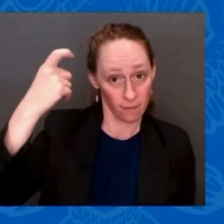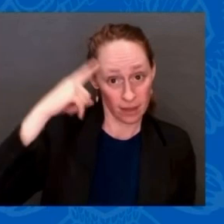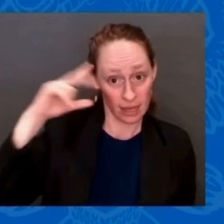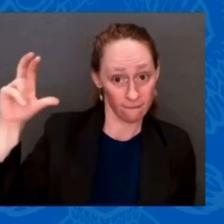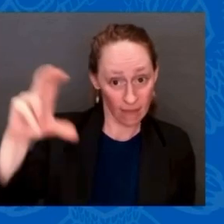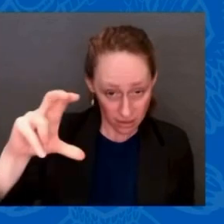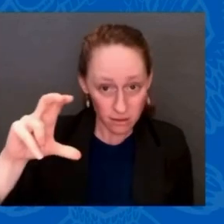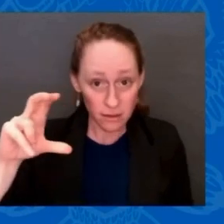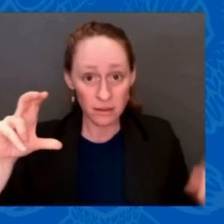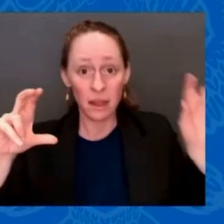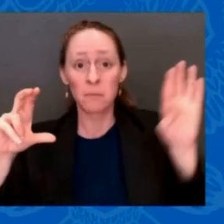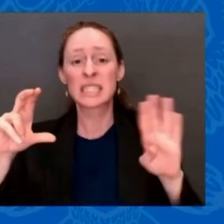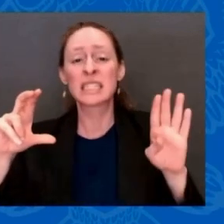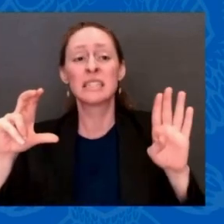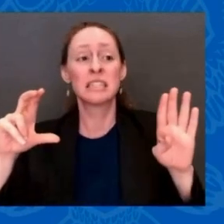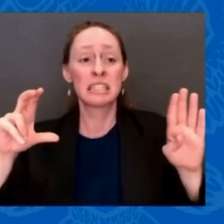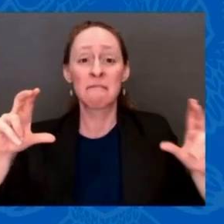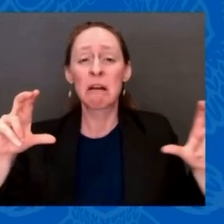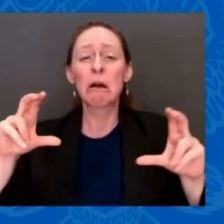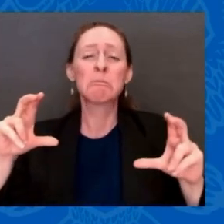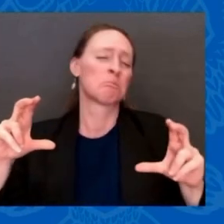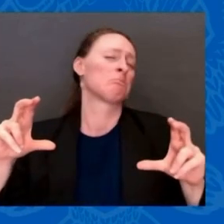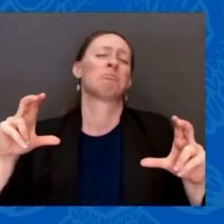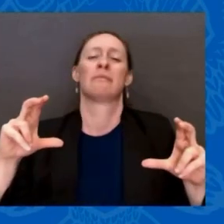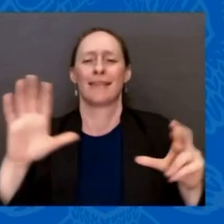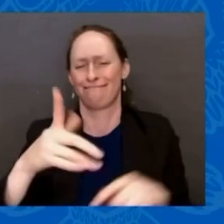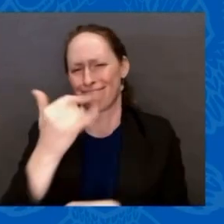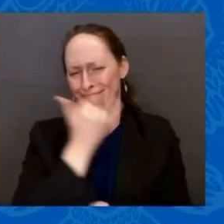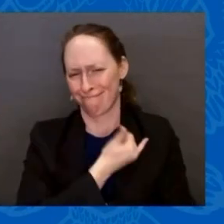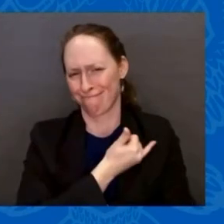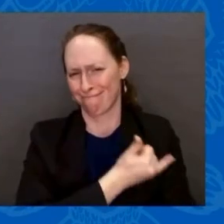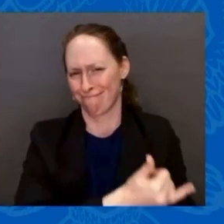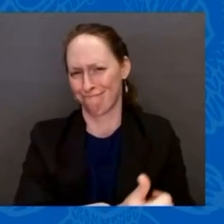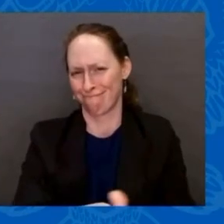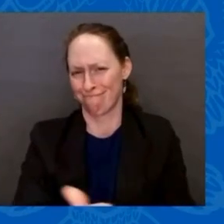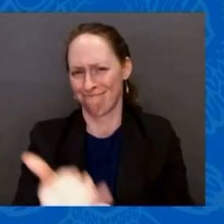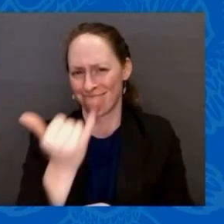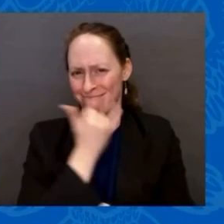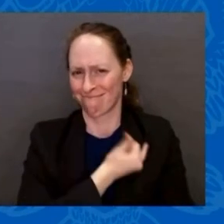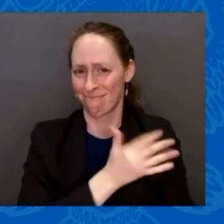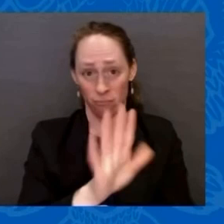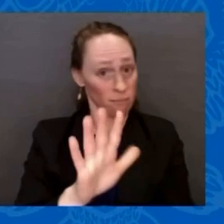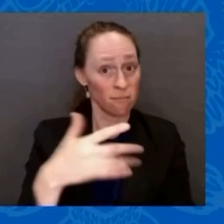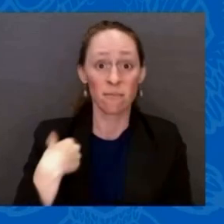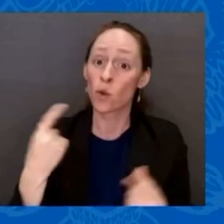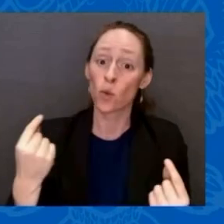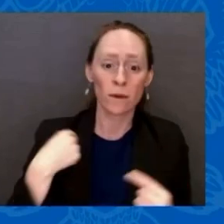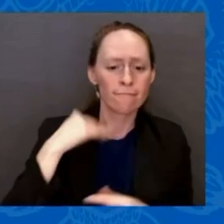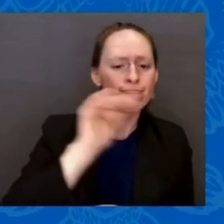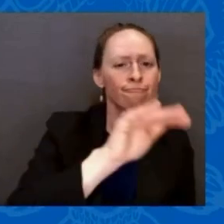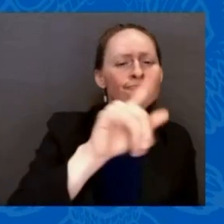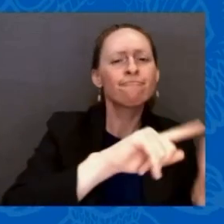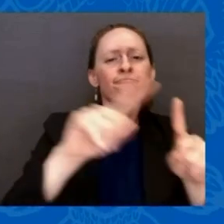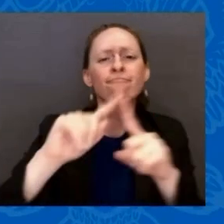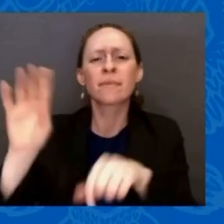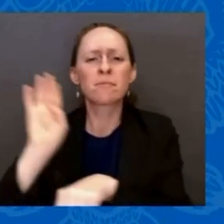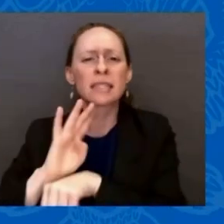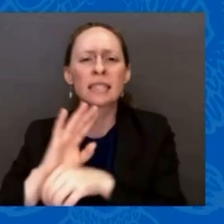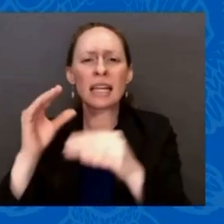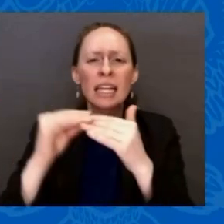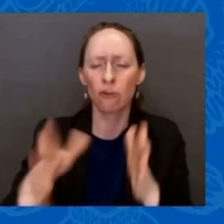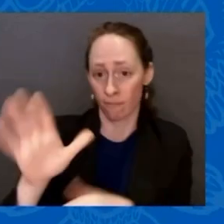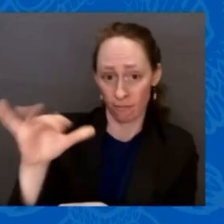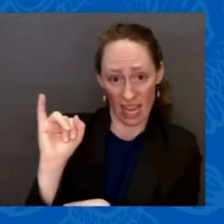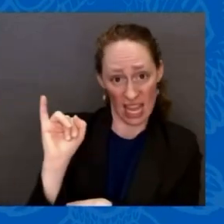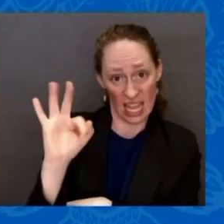major corporations that are you more or less likely to invest if the government invests? Overwhelmingly, they had it backwards. They